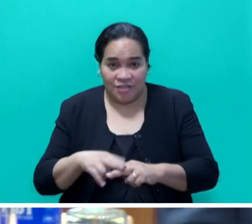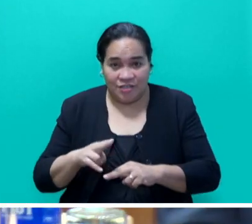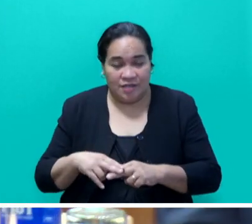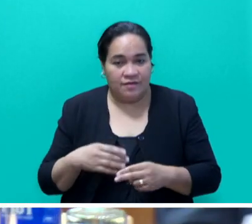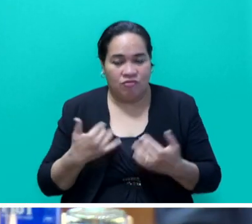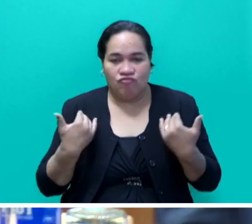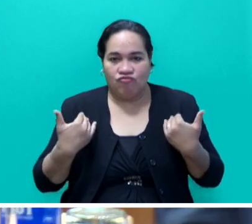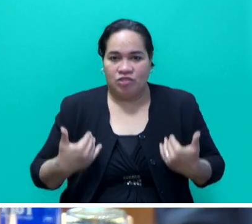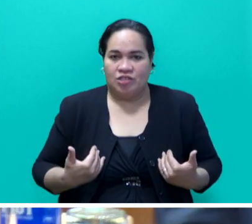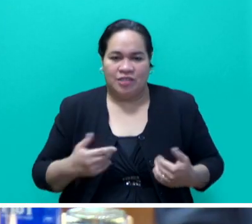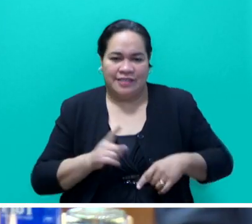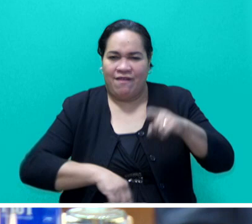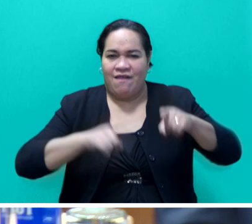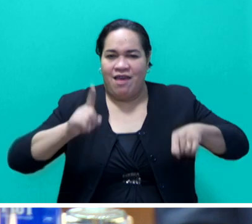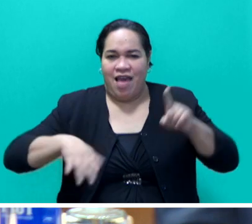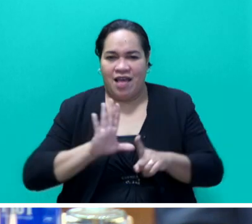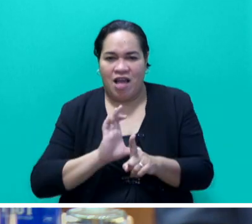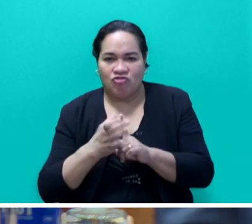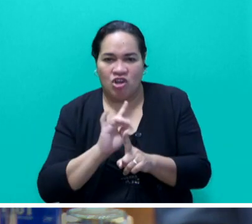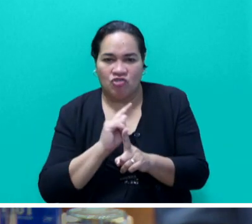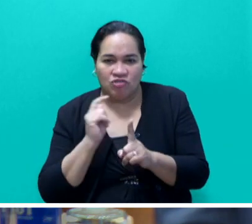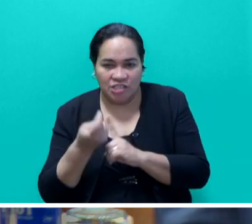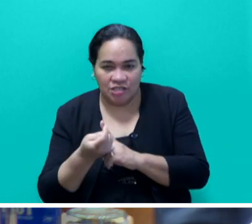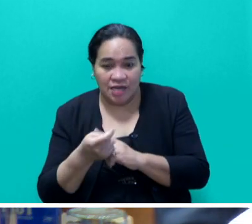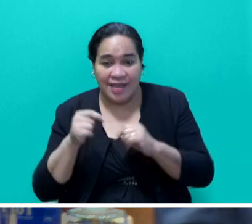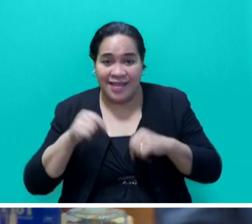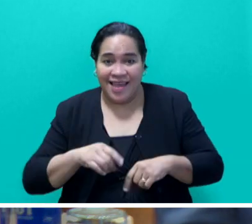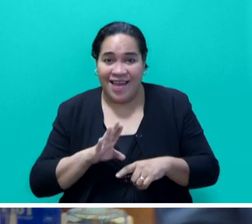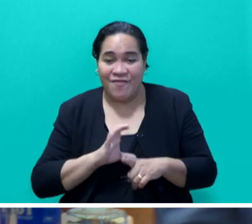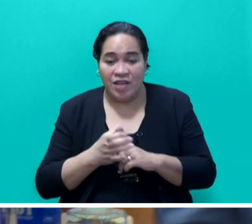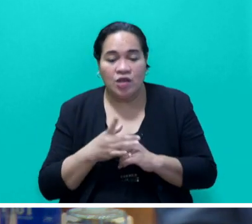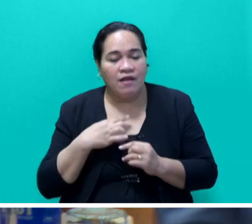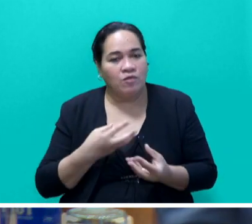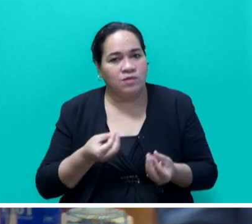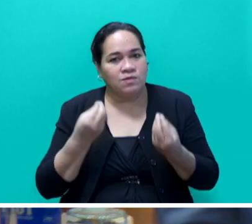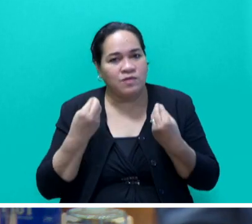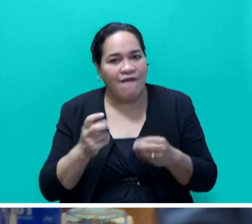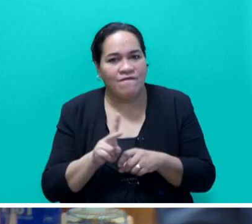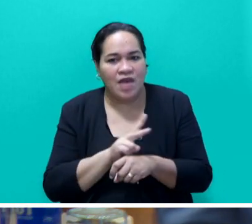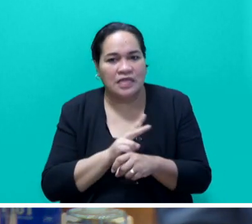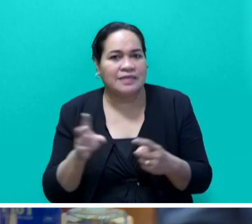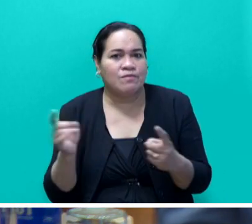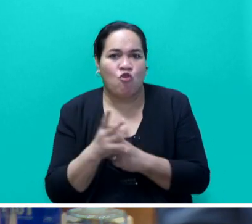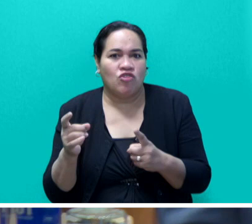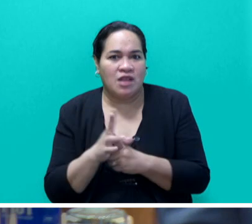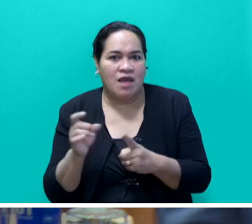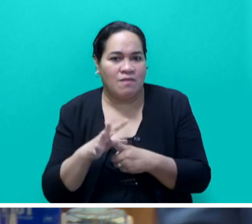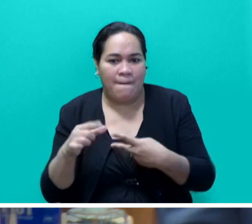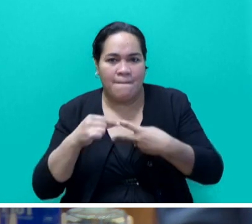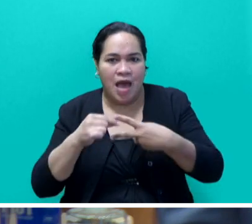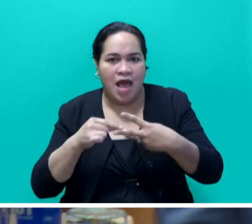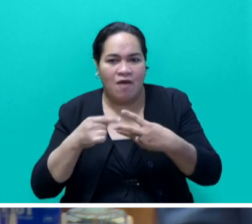and diverse cultural traditions. Culture in Fiji has been valued as a critical component of national